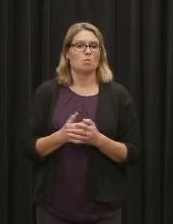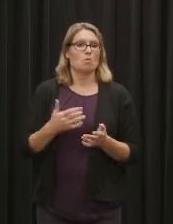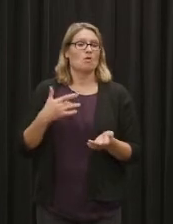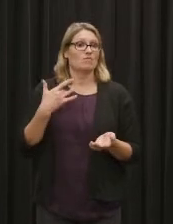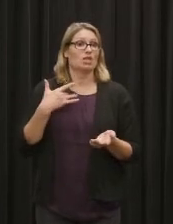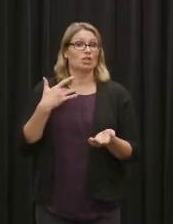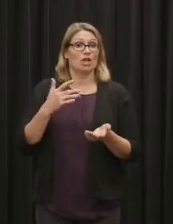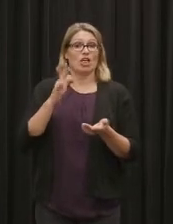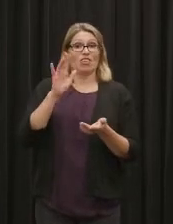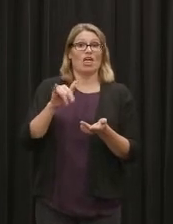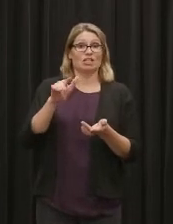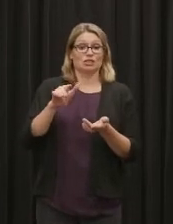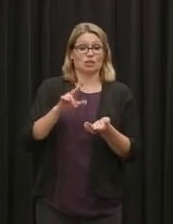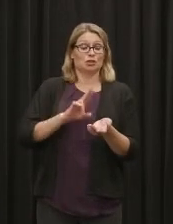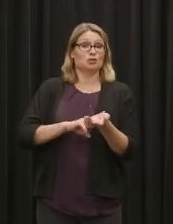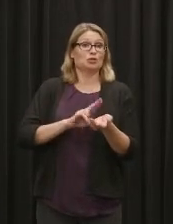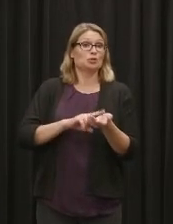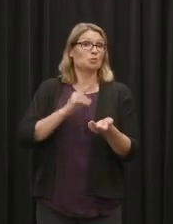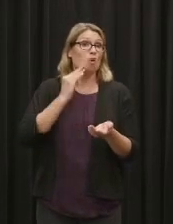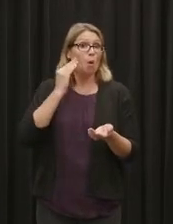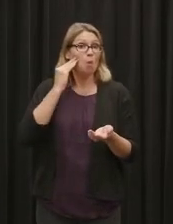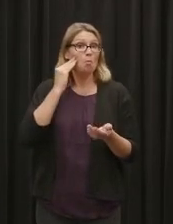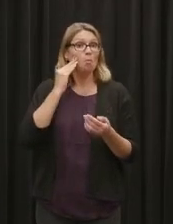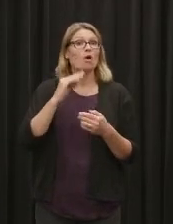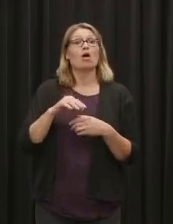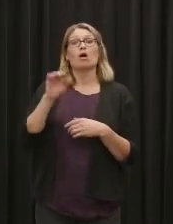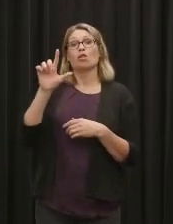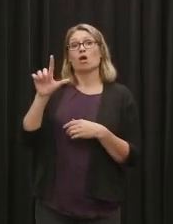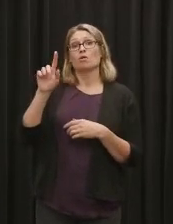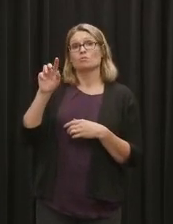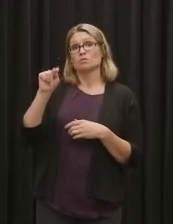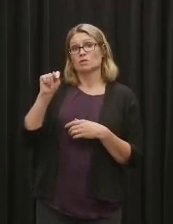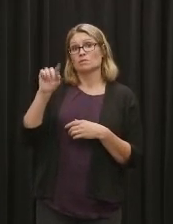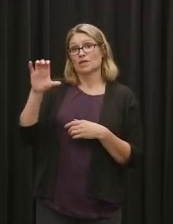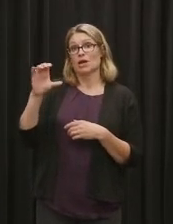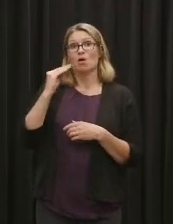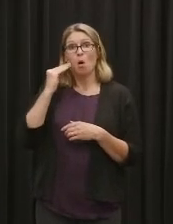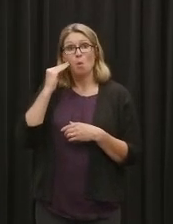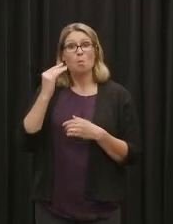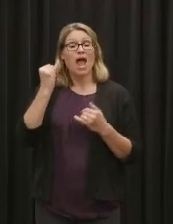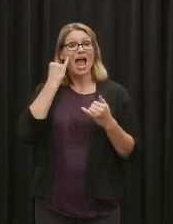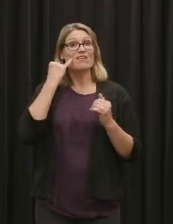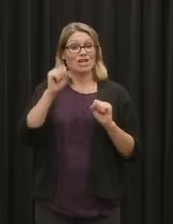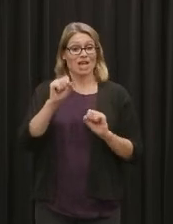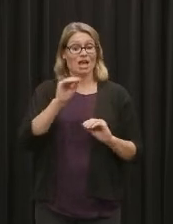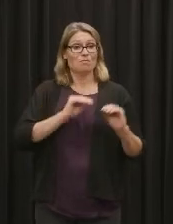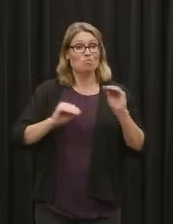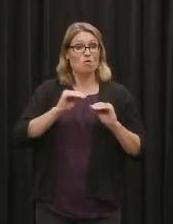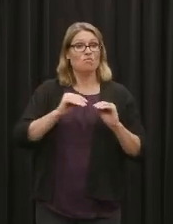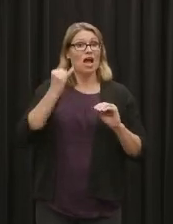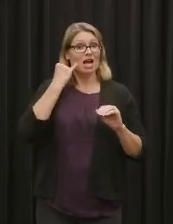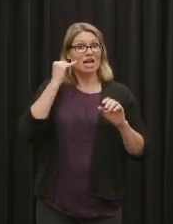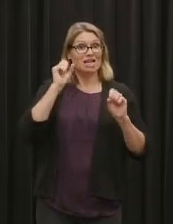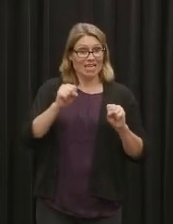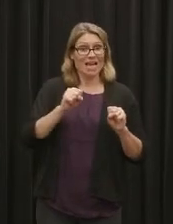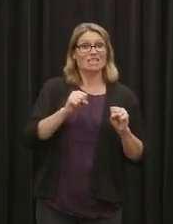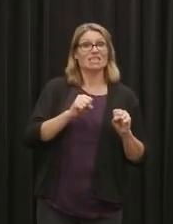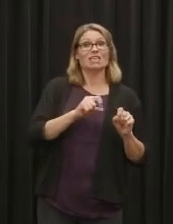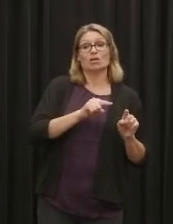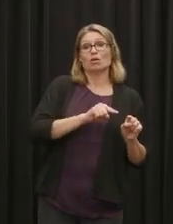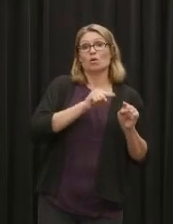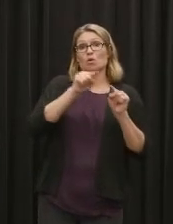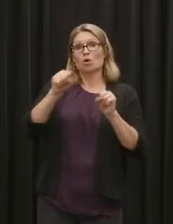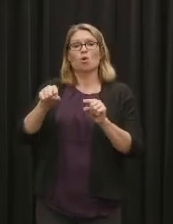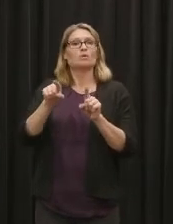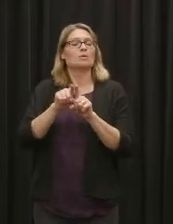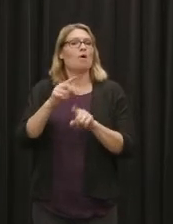home residents or residents of long-term care facilities are ambulatory and able to come to a clinic designated in a